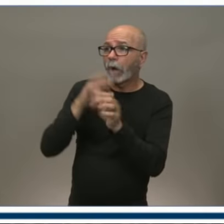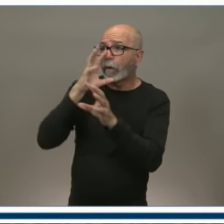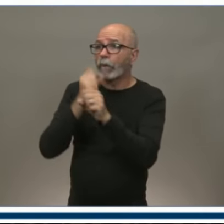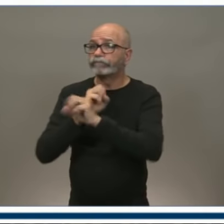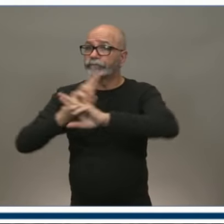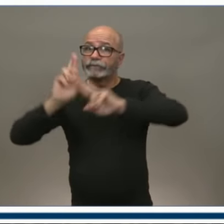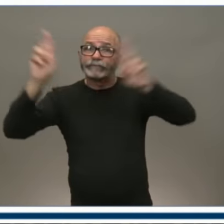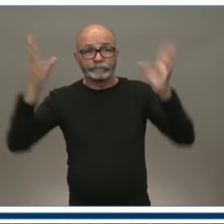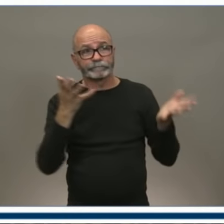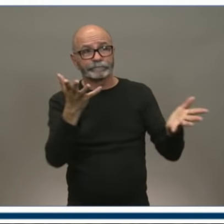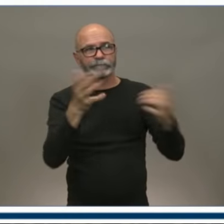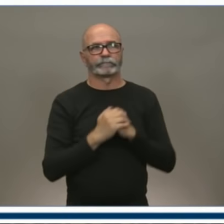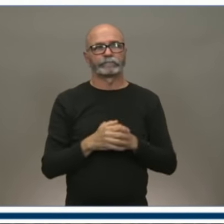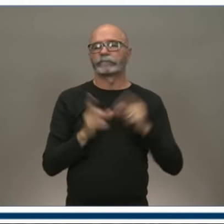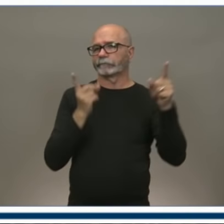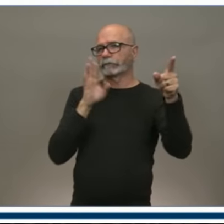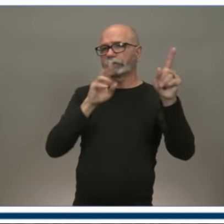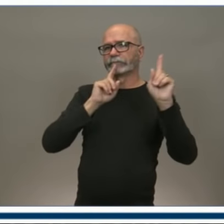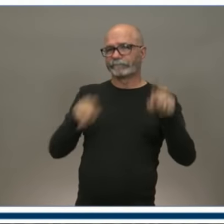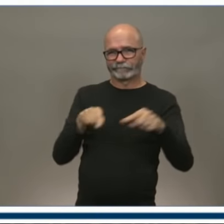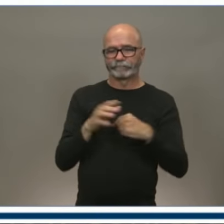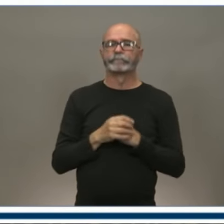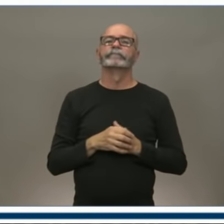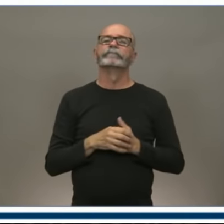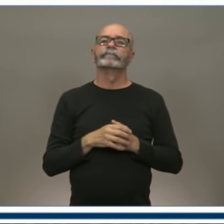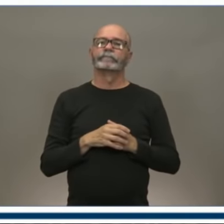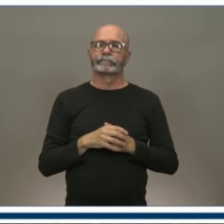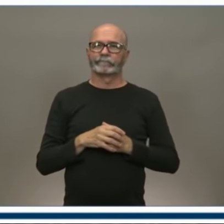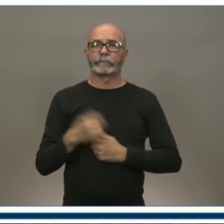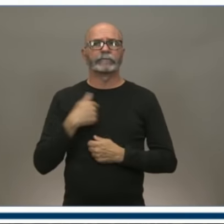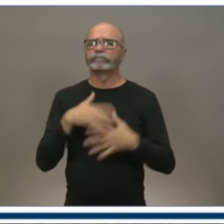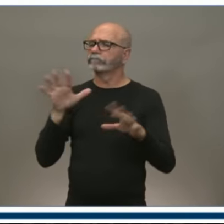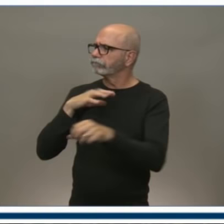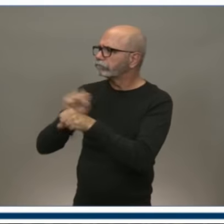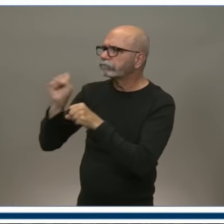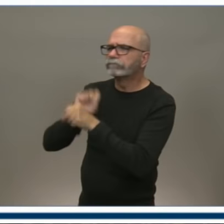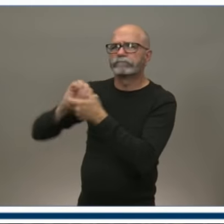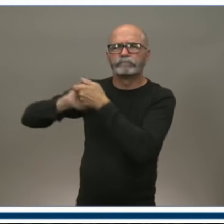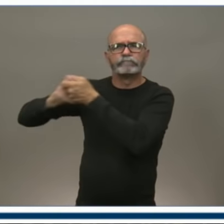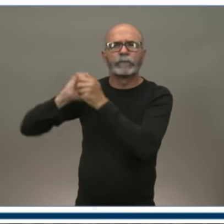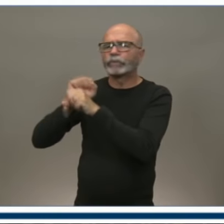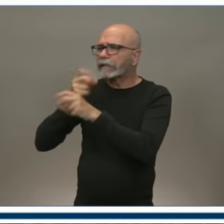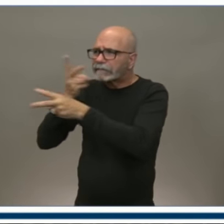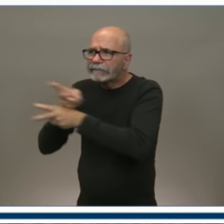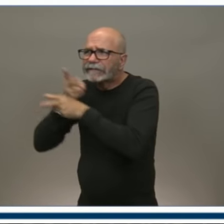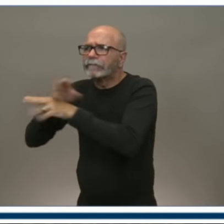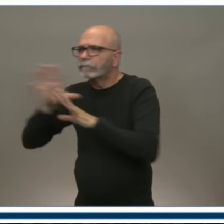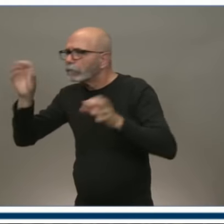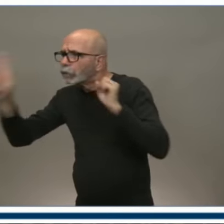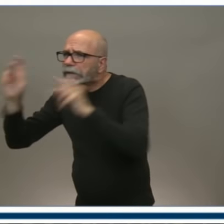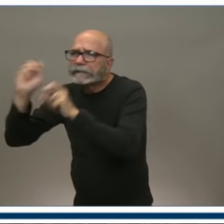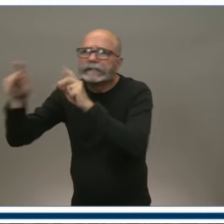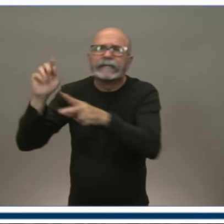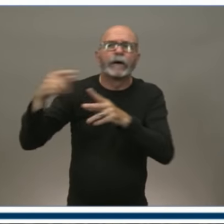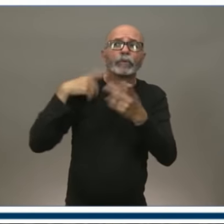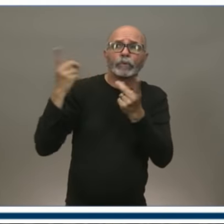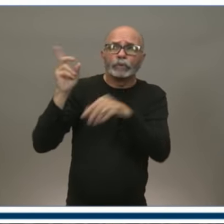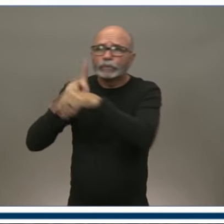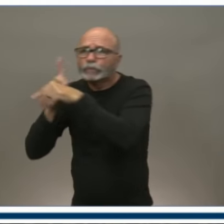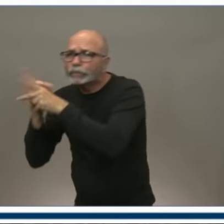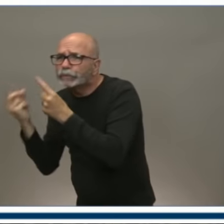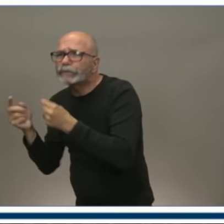continue to have work with our continuing care sector to have very clear guidance around for long-term